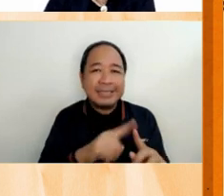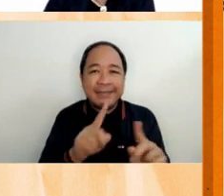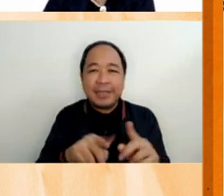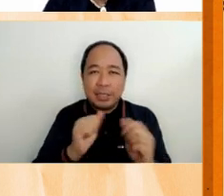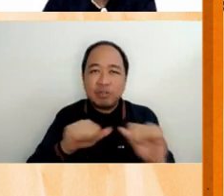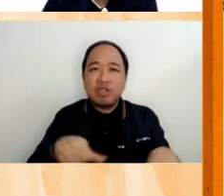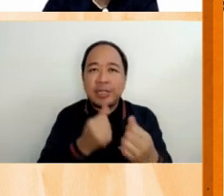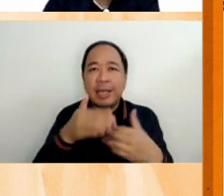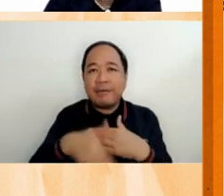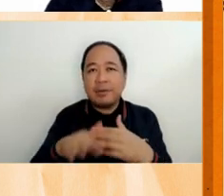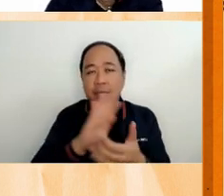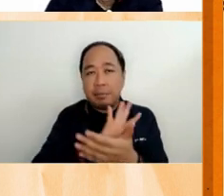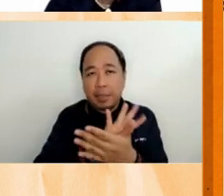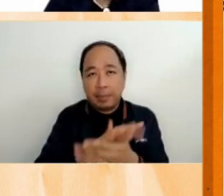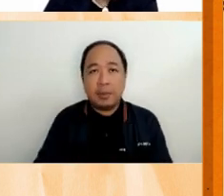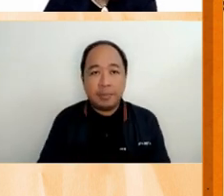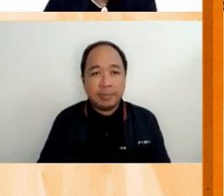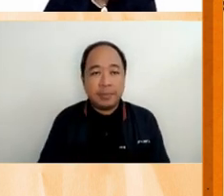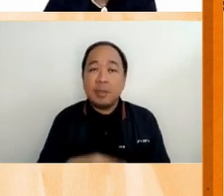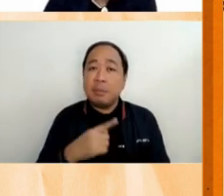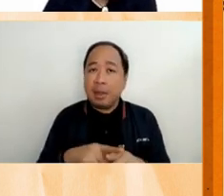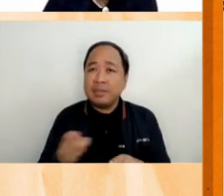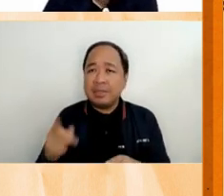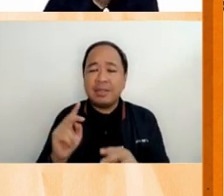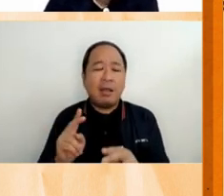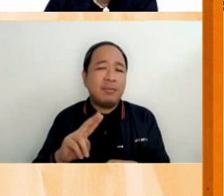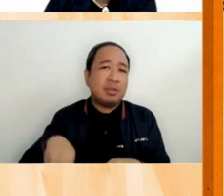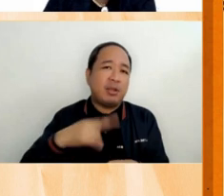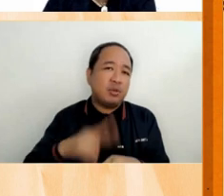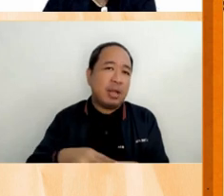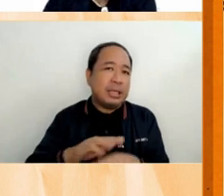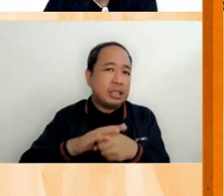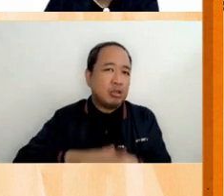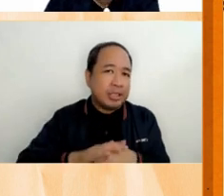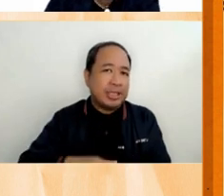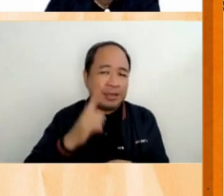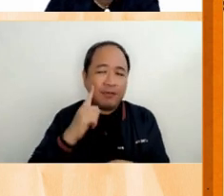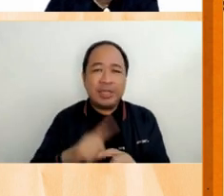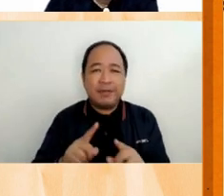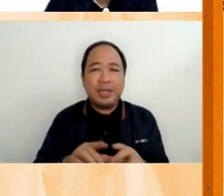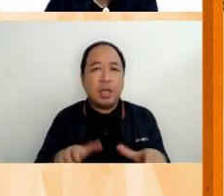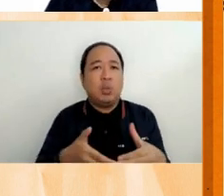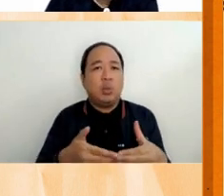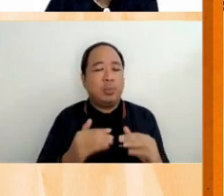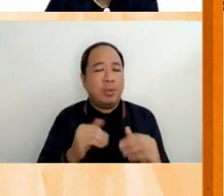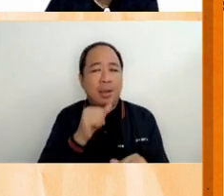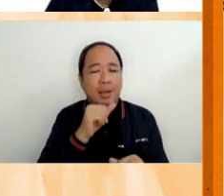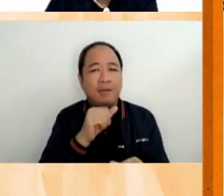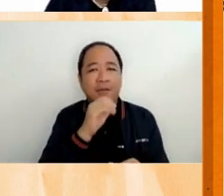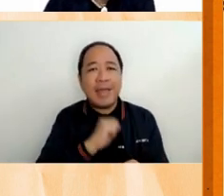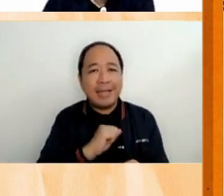our adolescents who are in the process of forming their identities or figuring out who they are